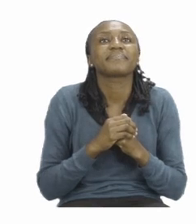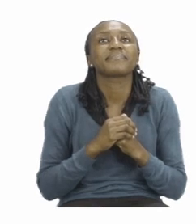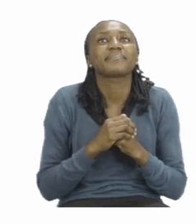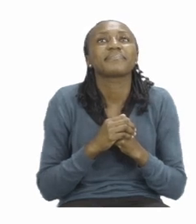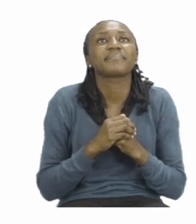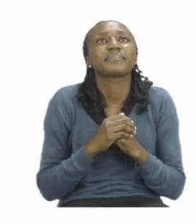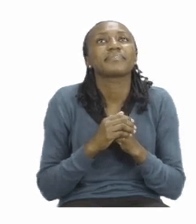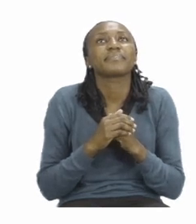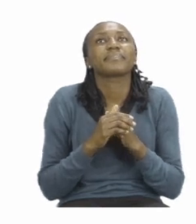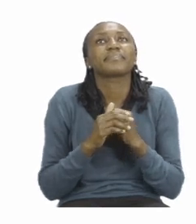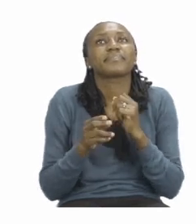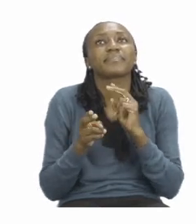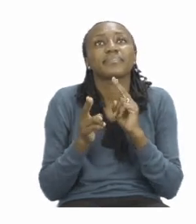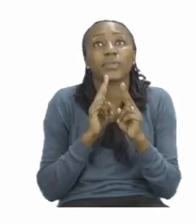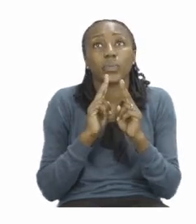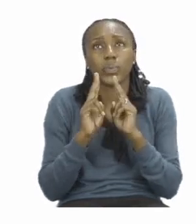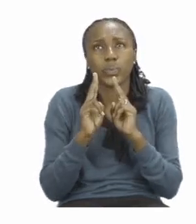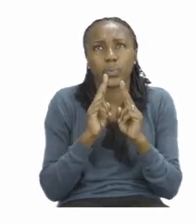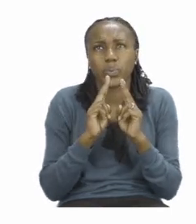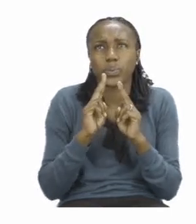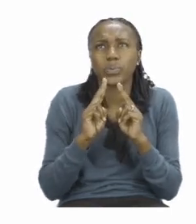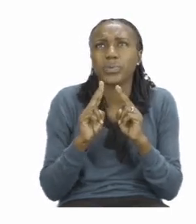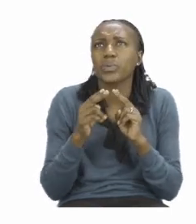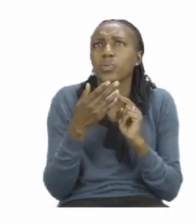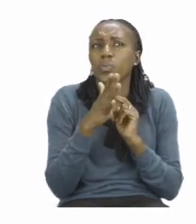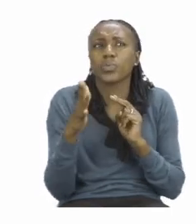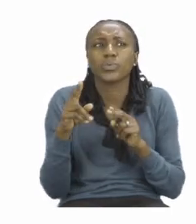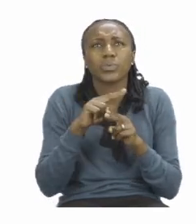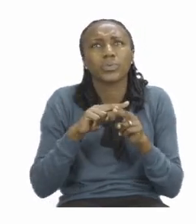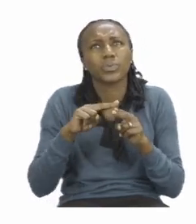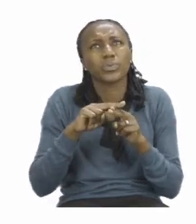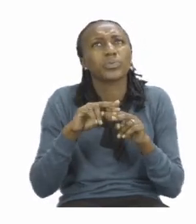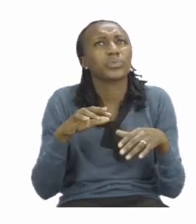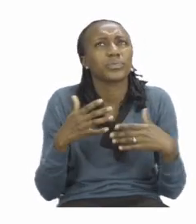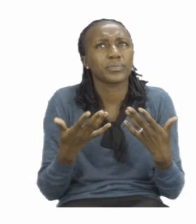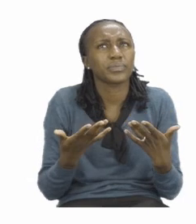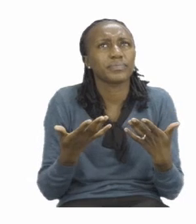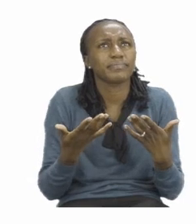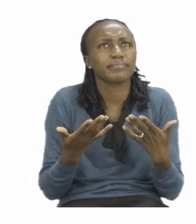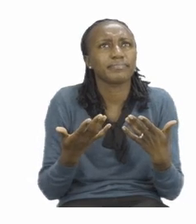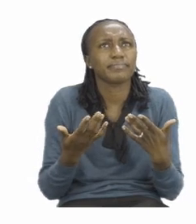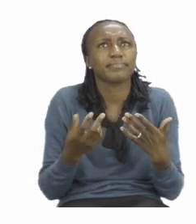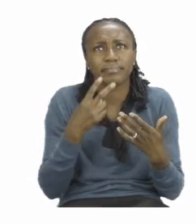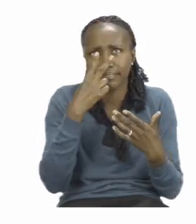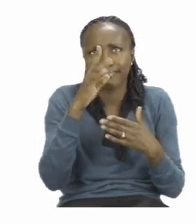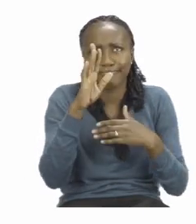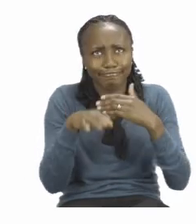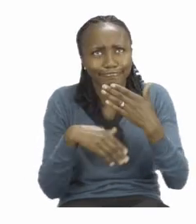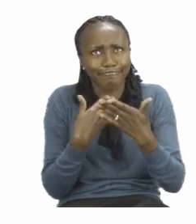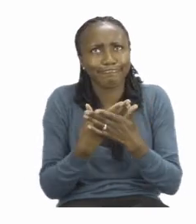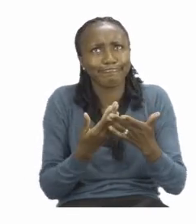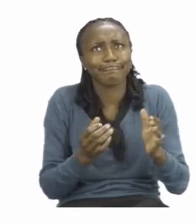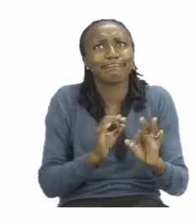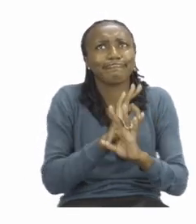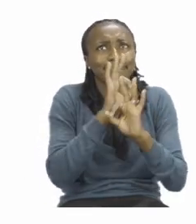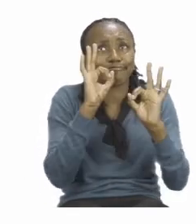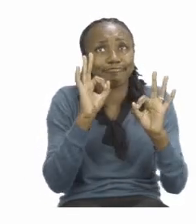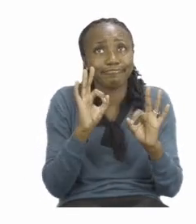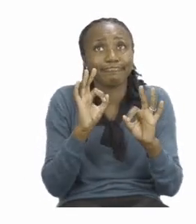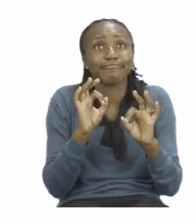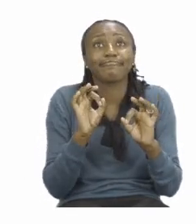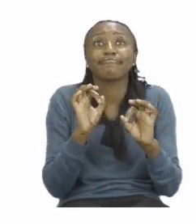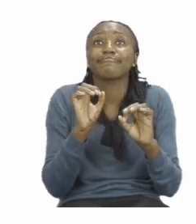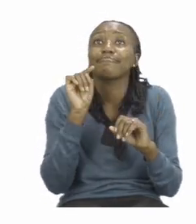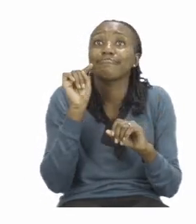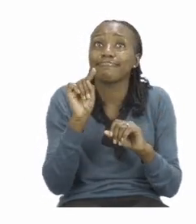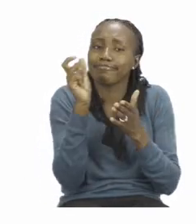to be doing uses of water. Now, as you can see, we have some beautiful pictures. It's going to be our job to label